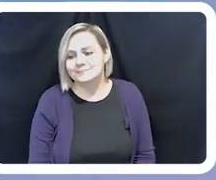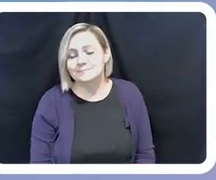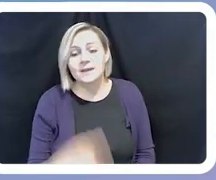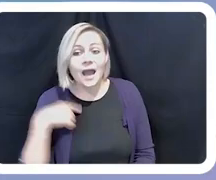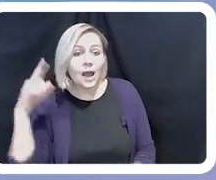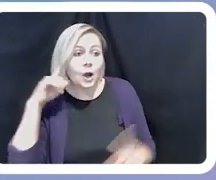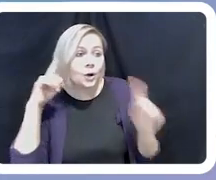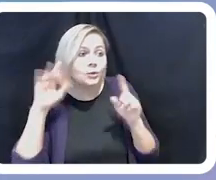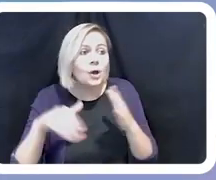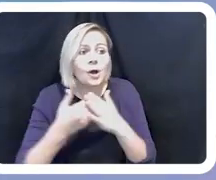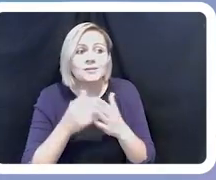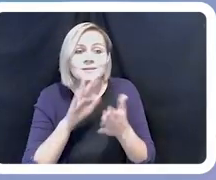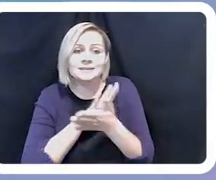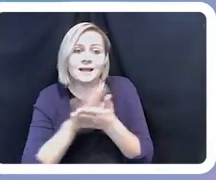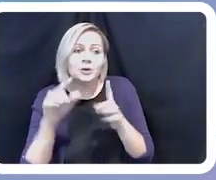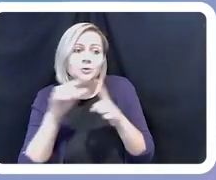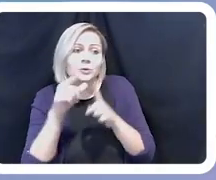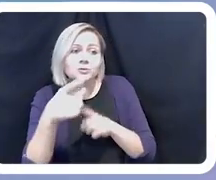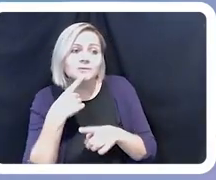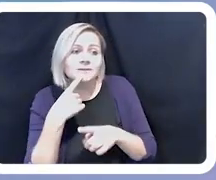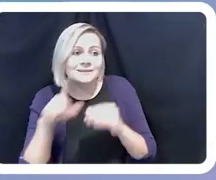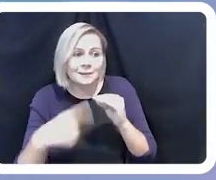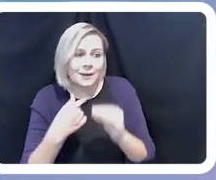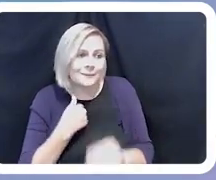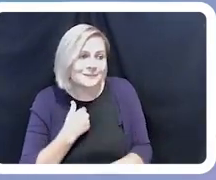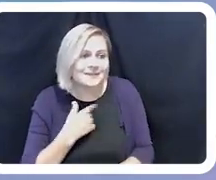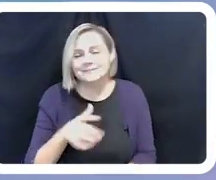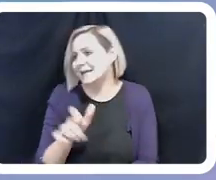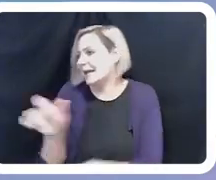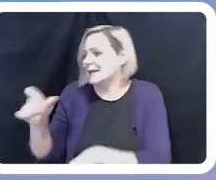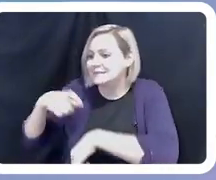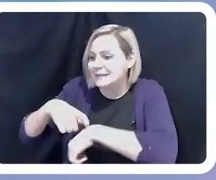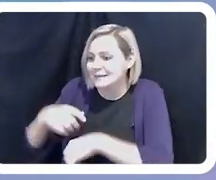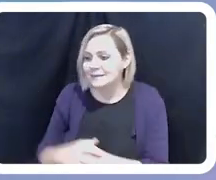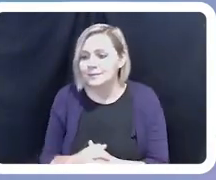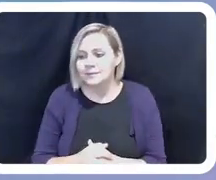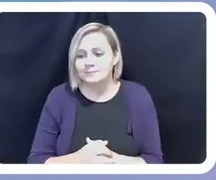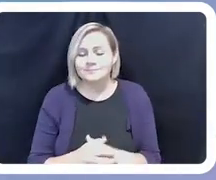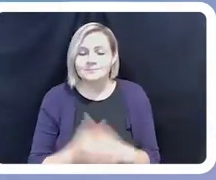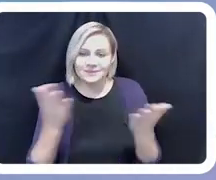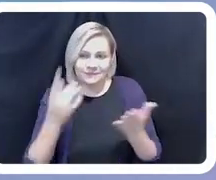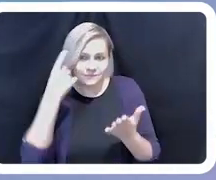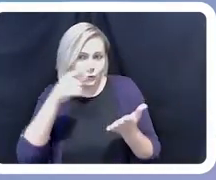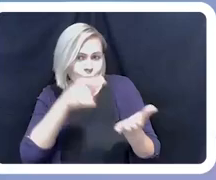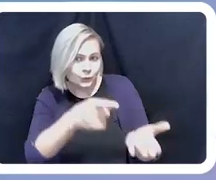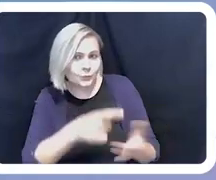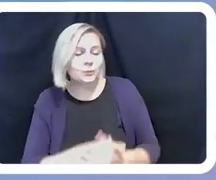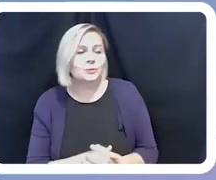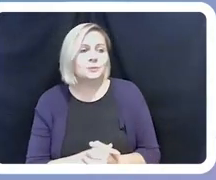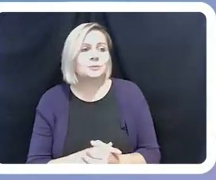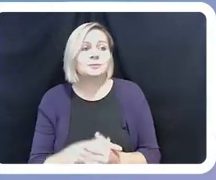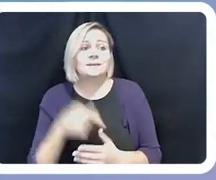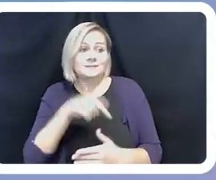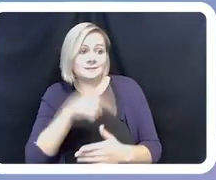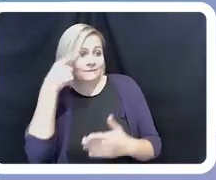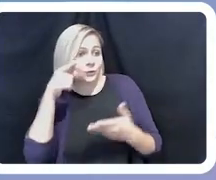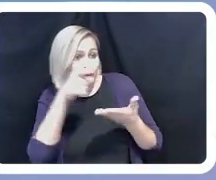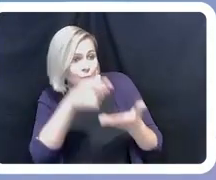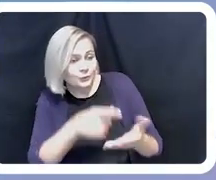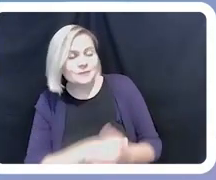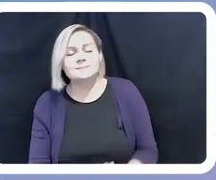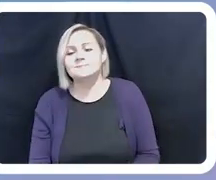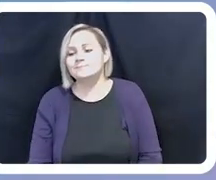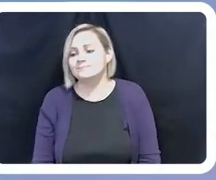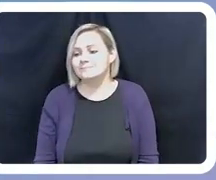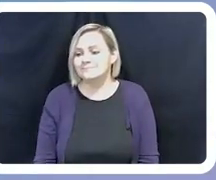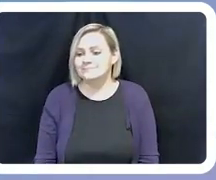Congratulations! I heard all your nice words you were saying about me. Anytime! This is for you.